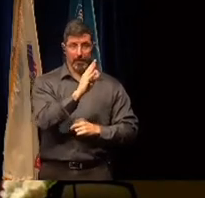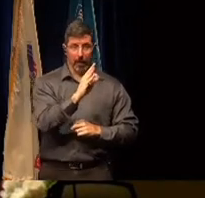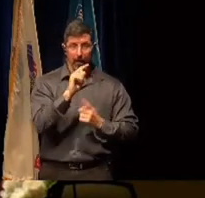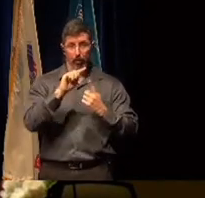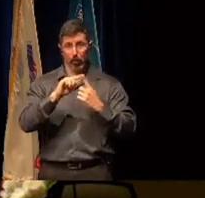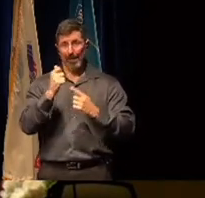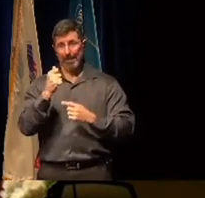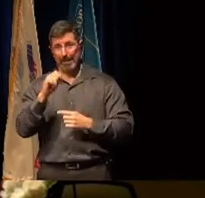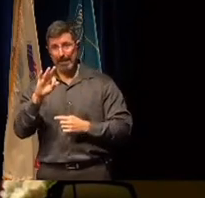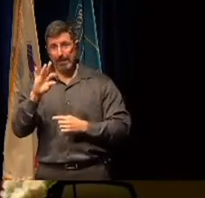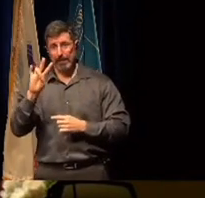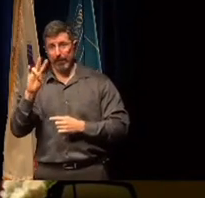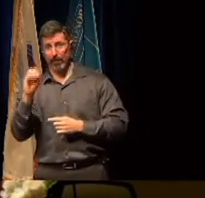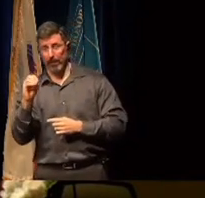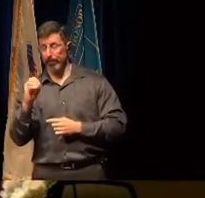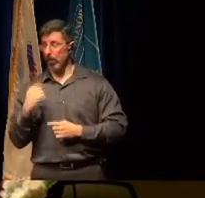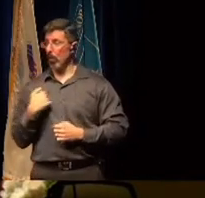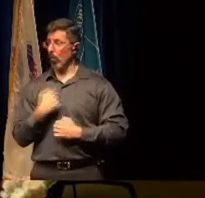Gary.